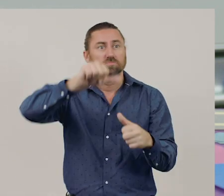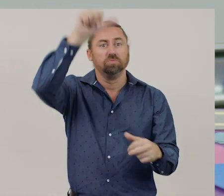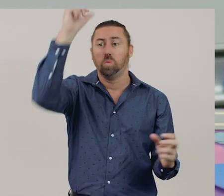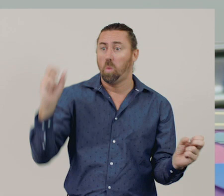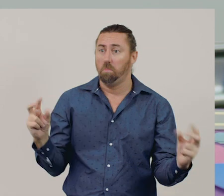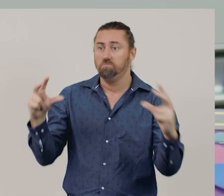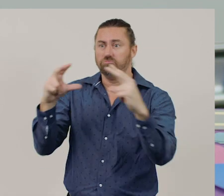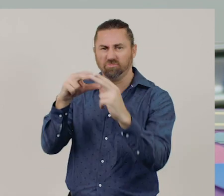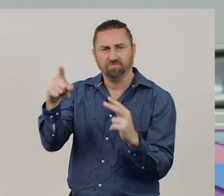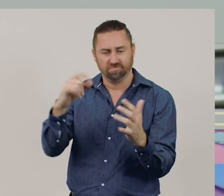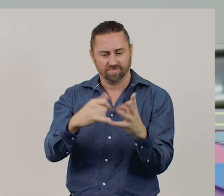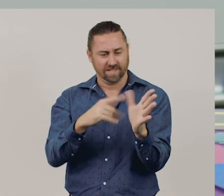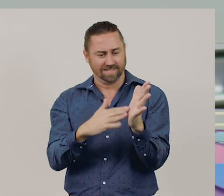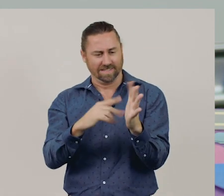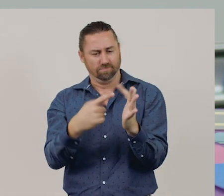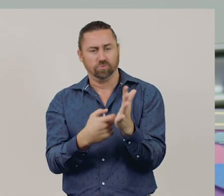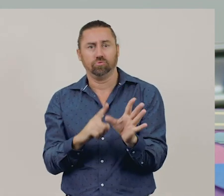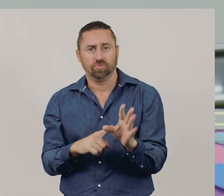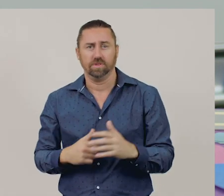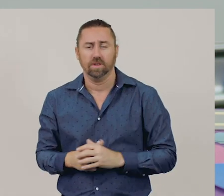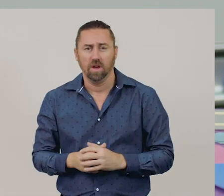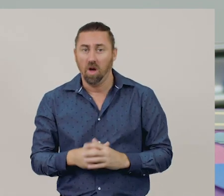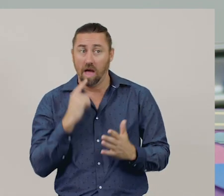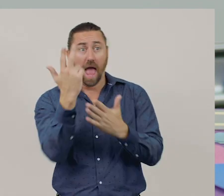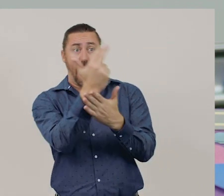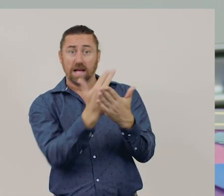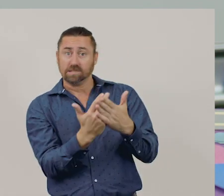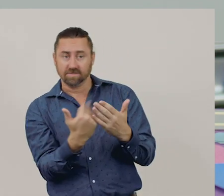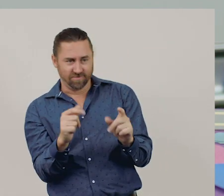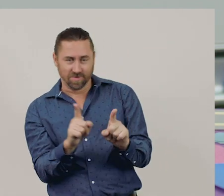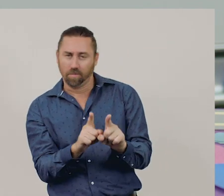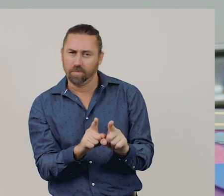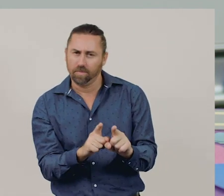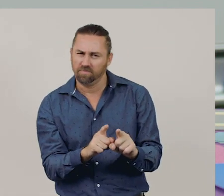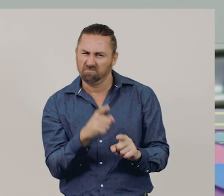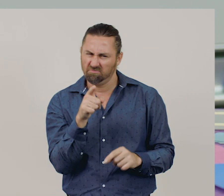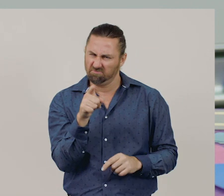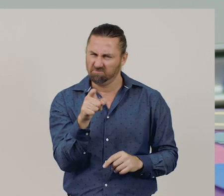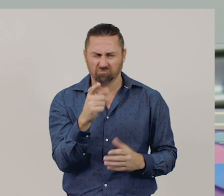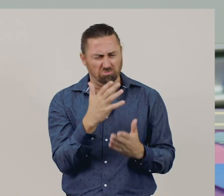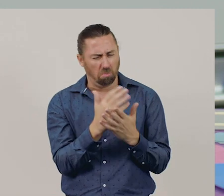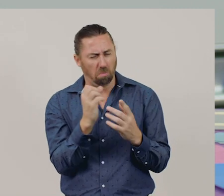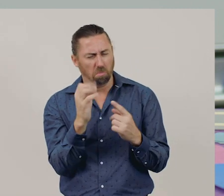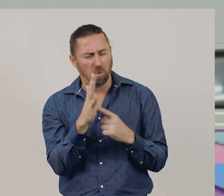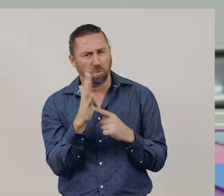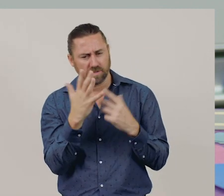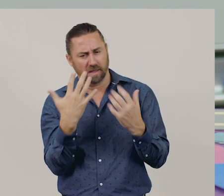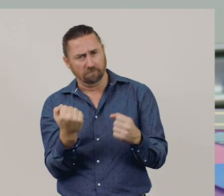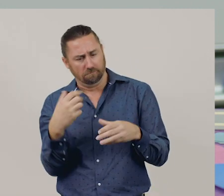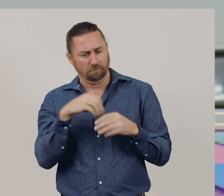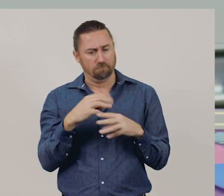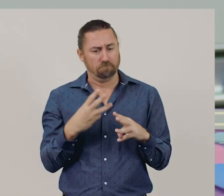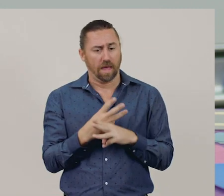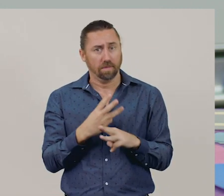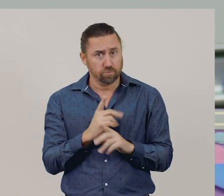bridges. We can also see it in works of art. Symmetry is a very important part of mathematics